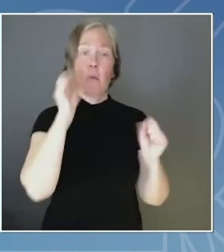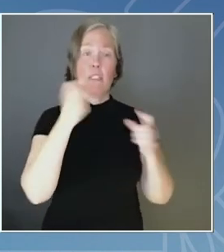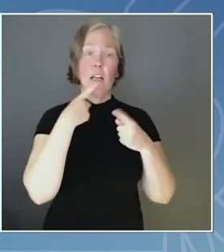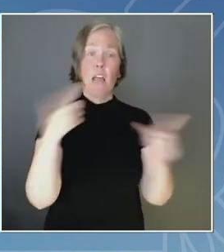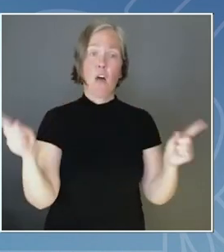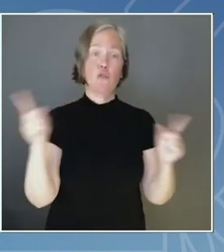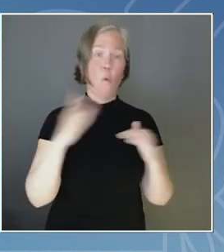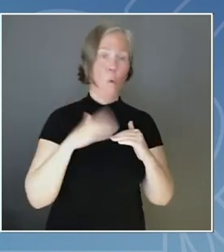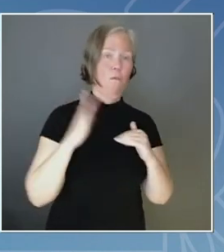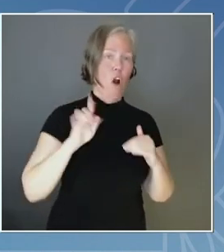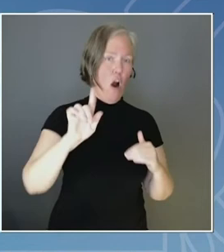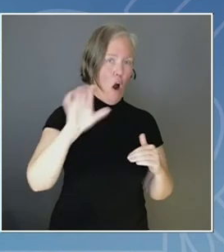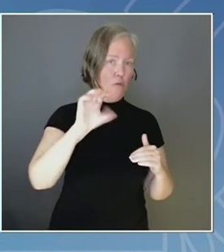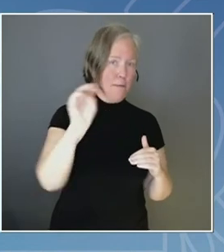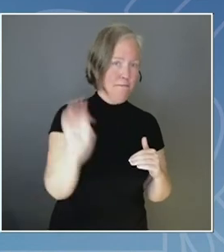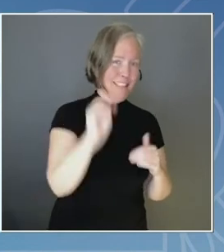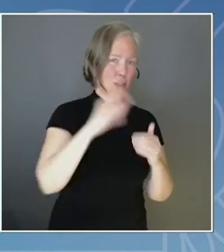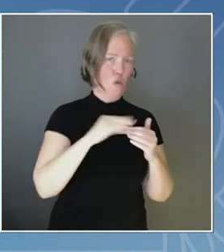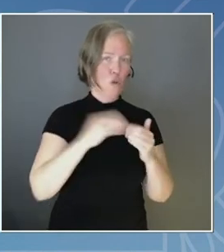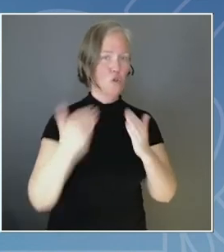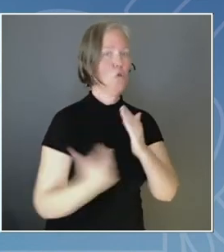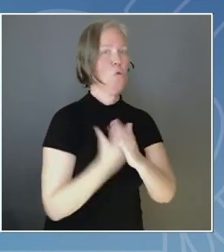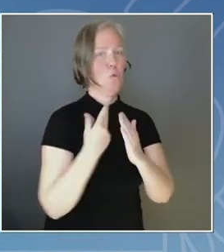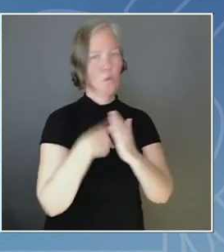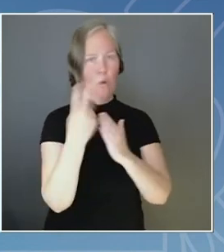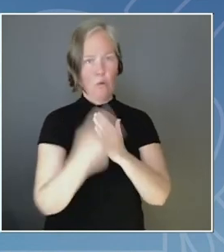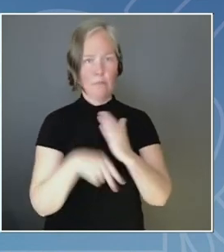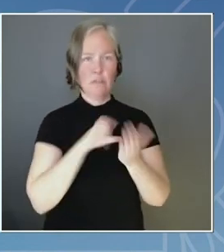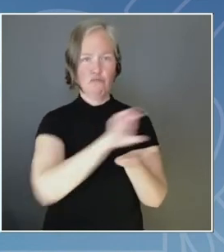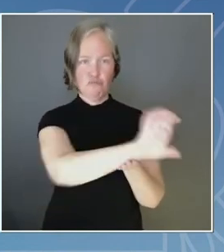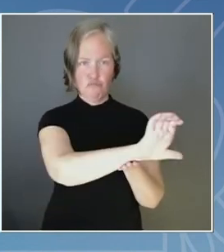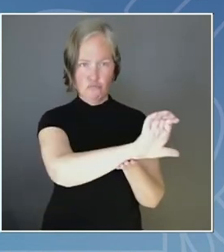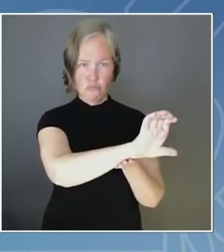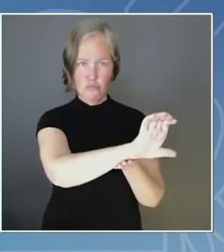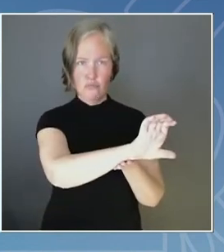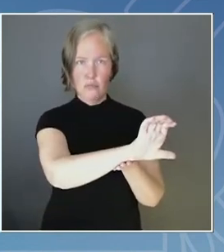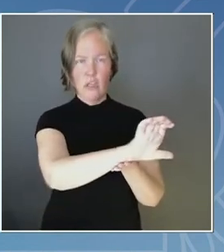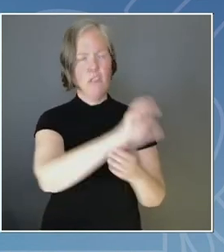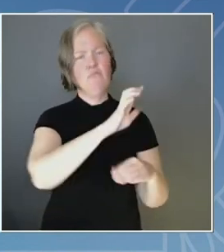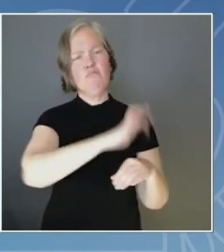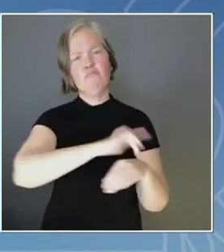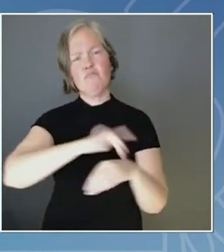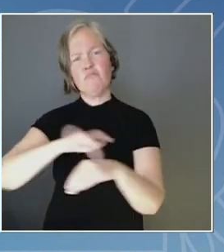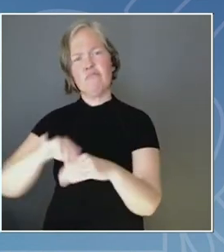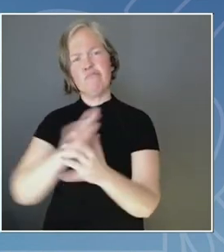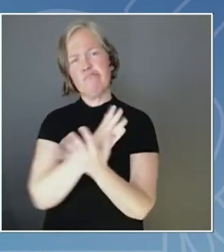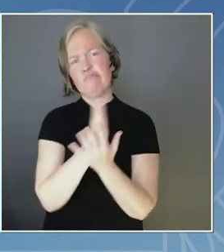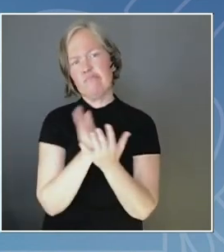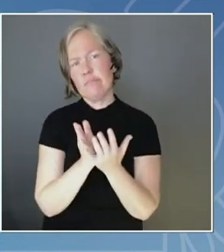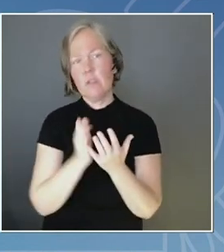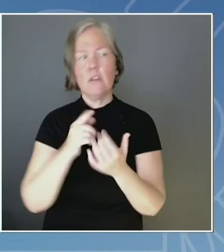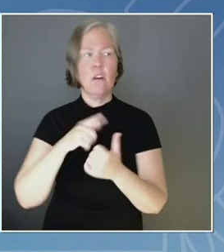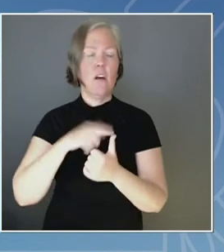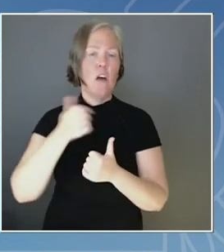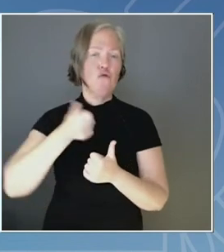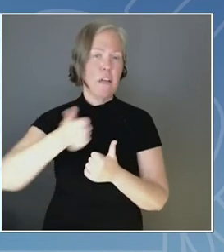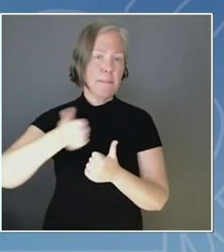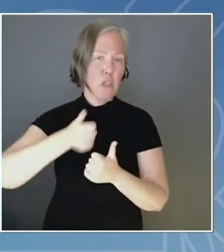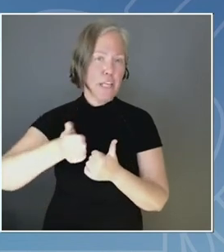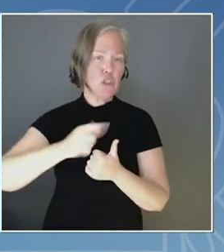$100 million of new initiatives that span all of those things that we mentioned, on things like